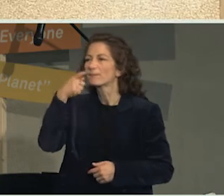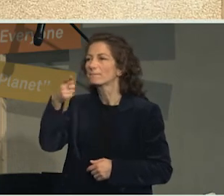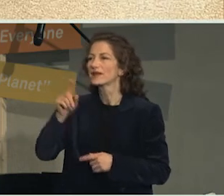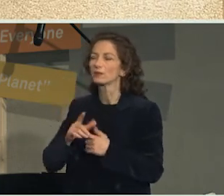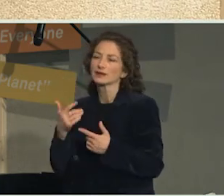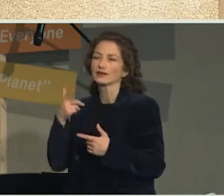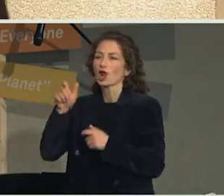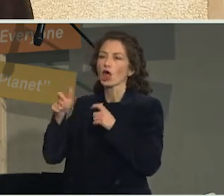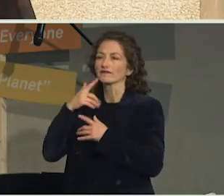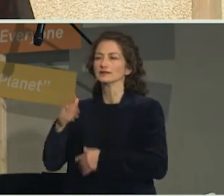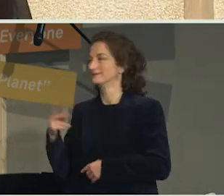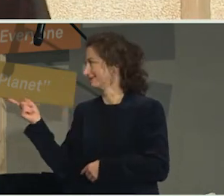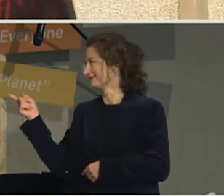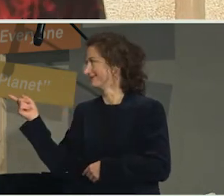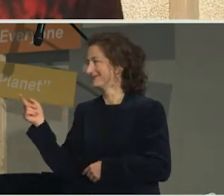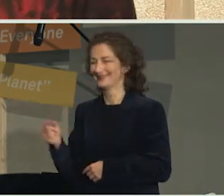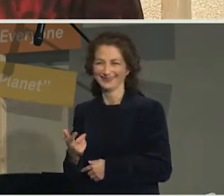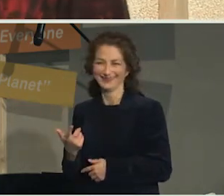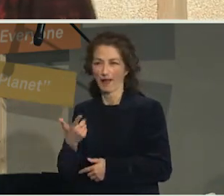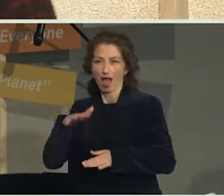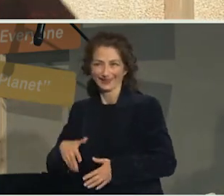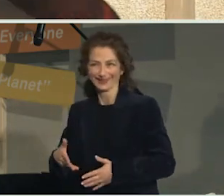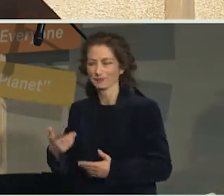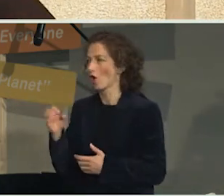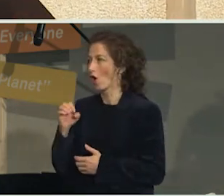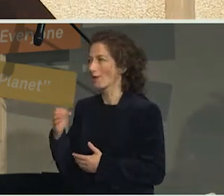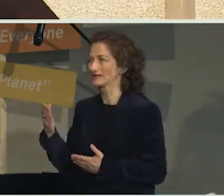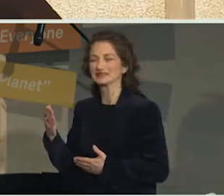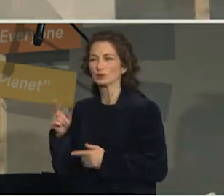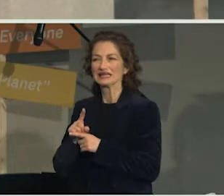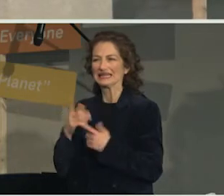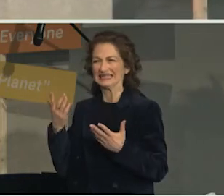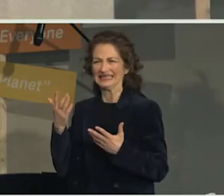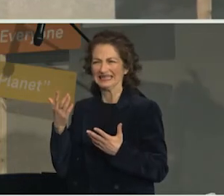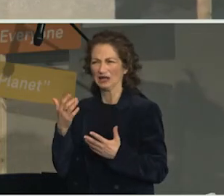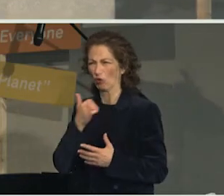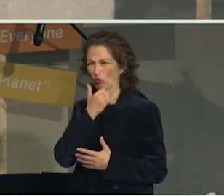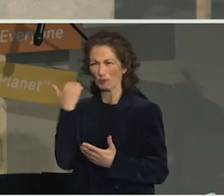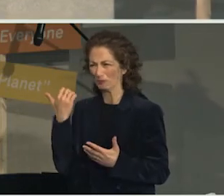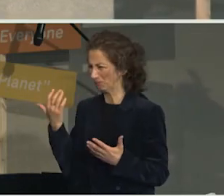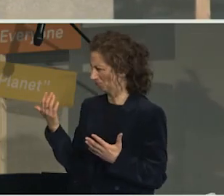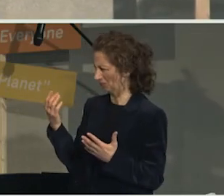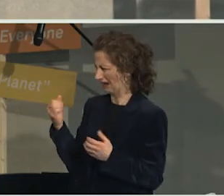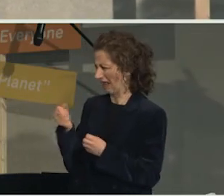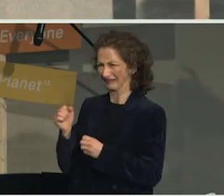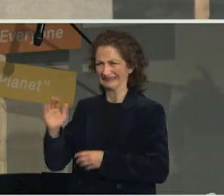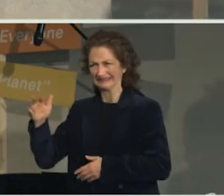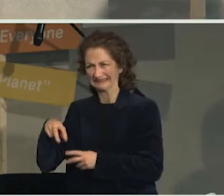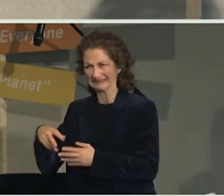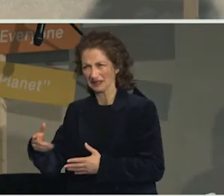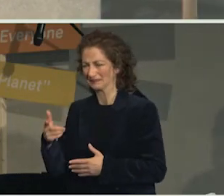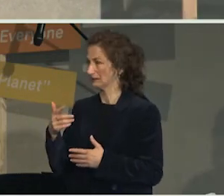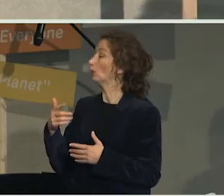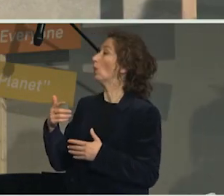like, excuse me? I was like, these Europeans are so rude. And then he wound down the window. He goes, no, you have to go to a